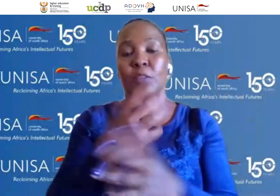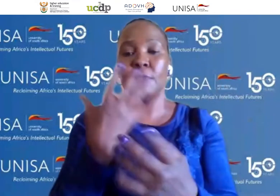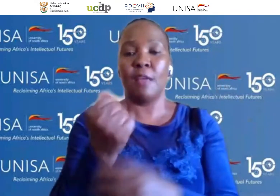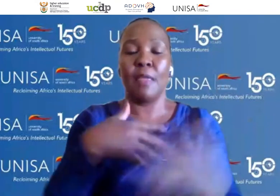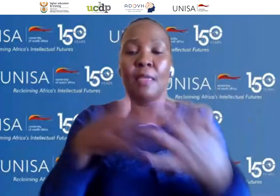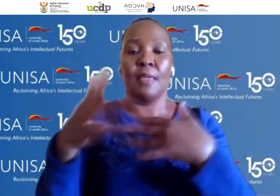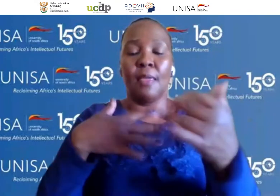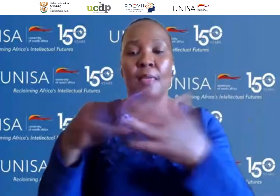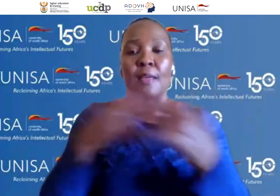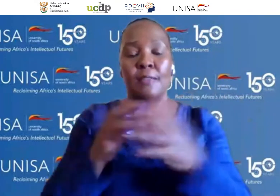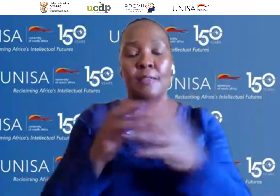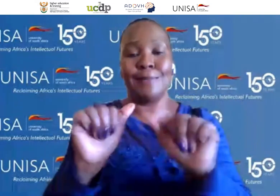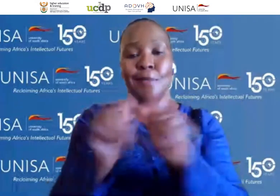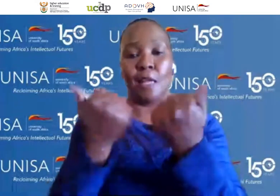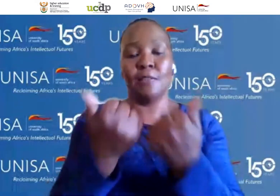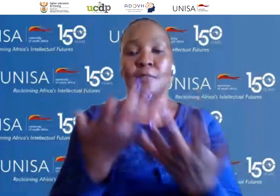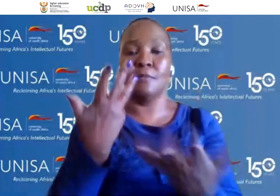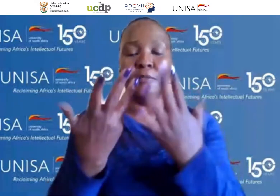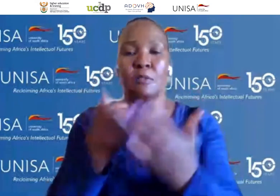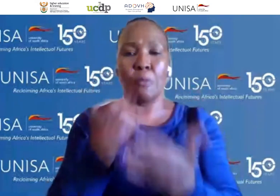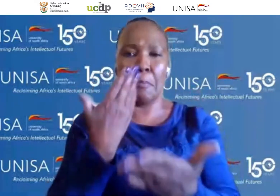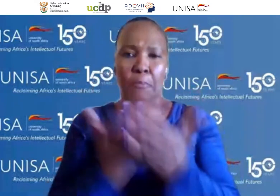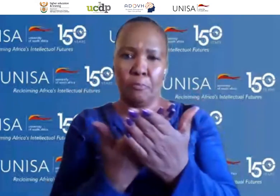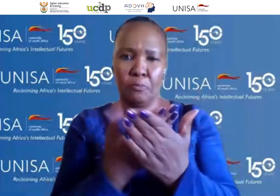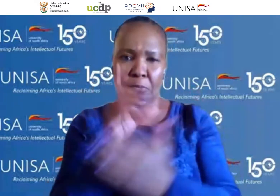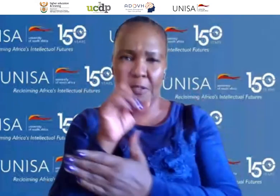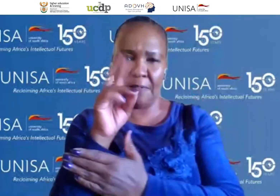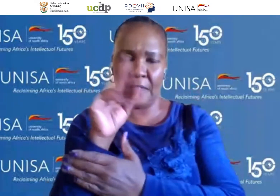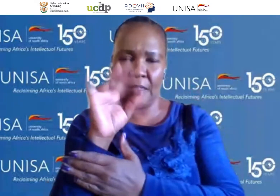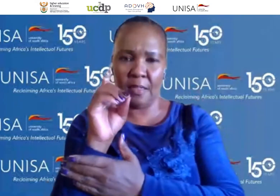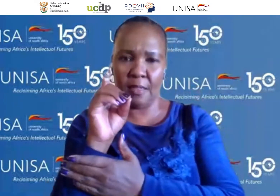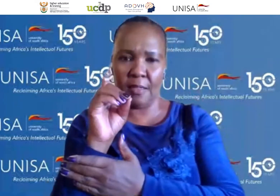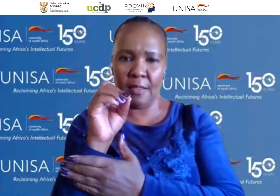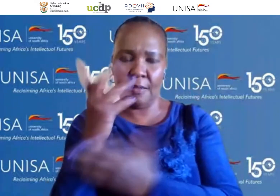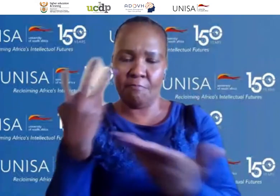any challenges. David, would that be possible on your side?